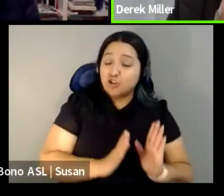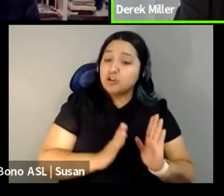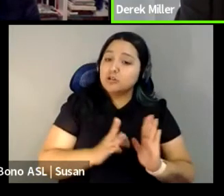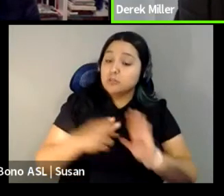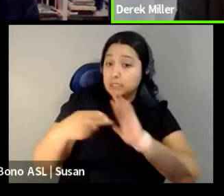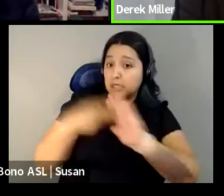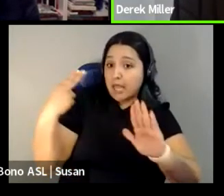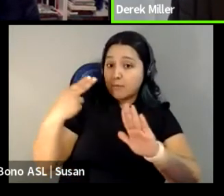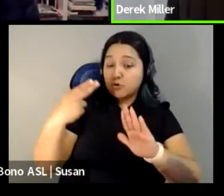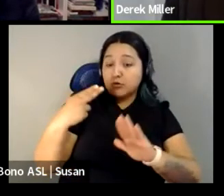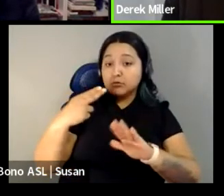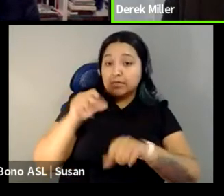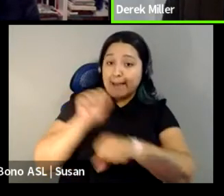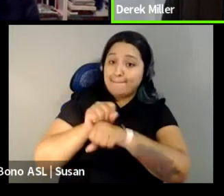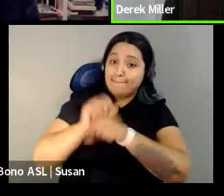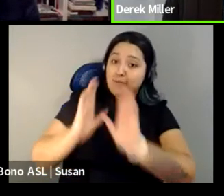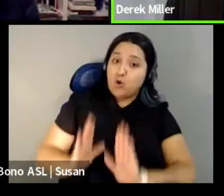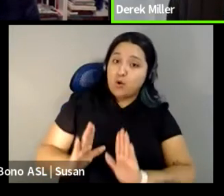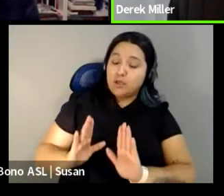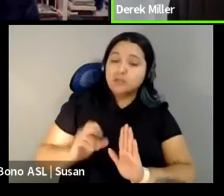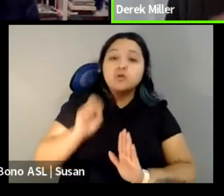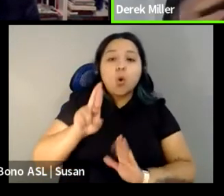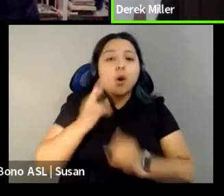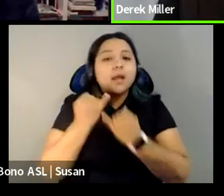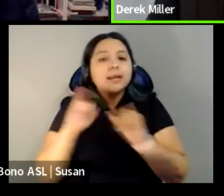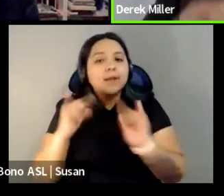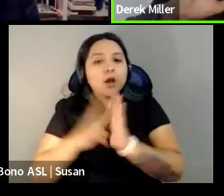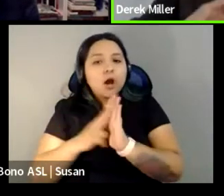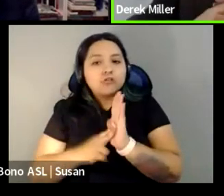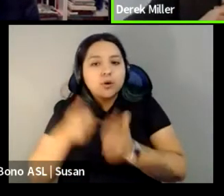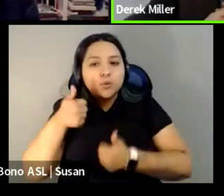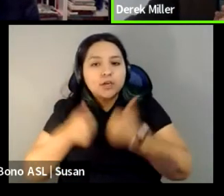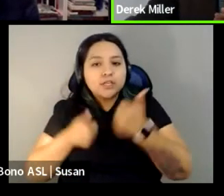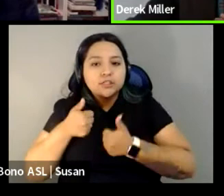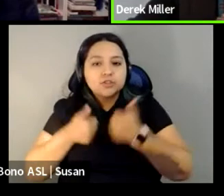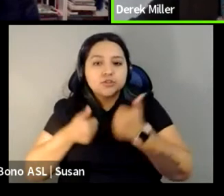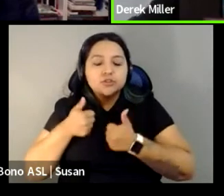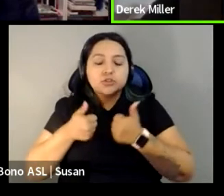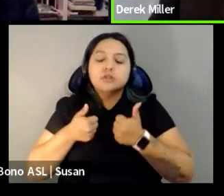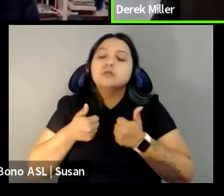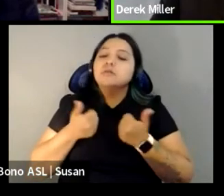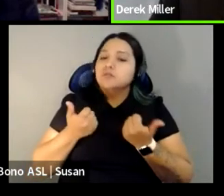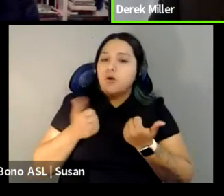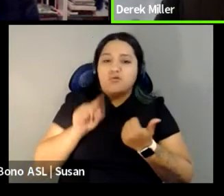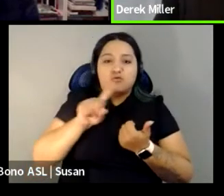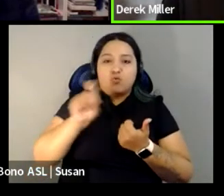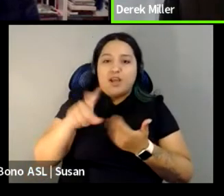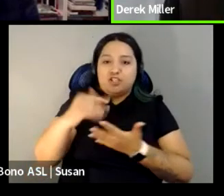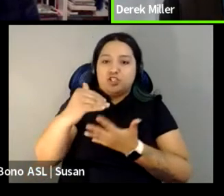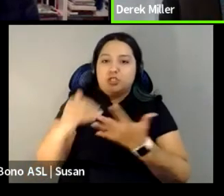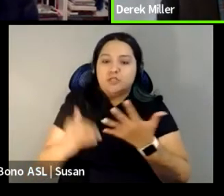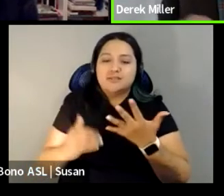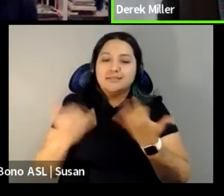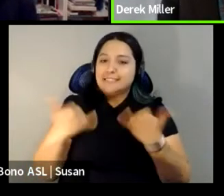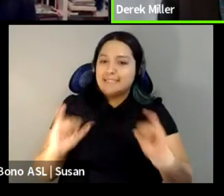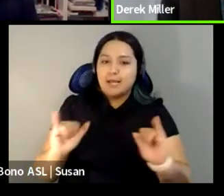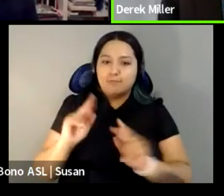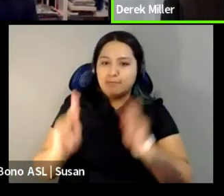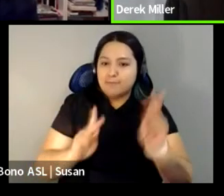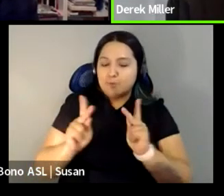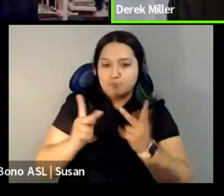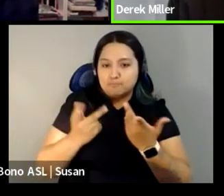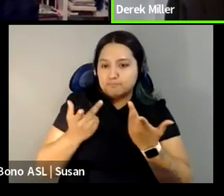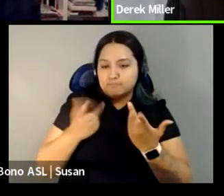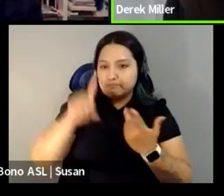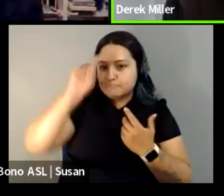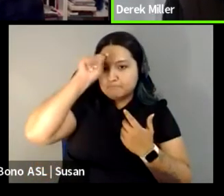perhaps unionizable or independent contractors. In the end, all these questions remained unresolved in a complex way that Salter lays